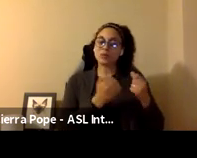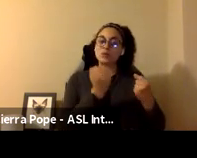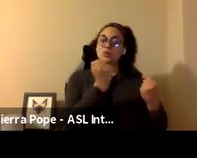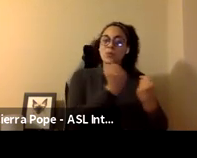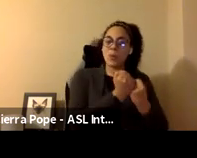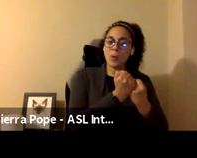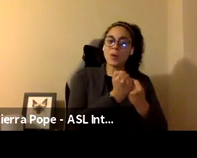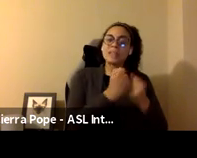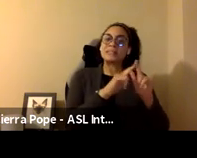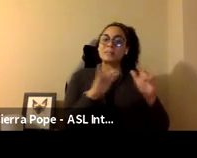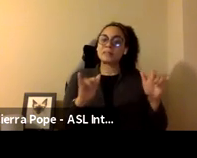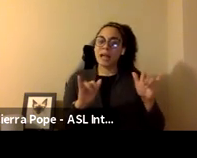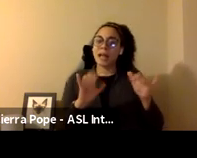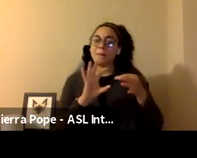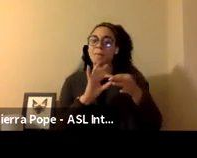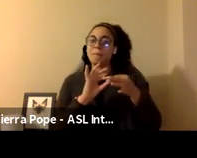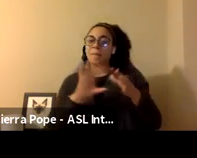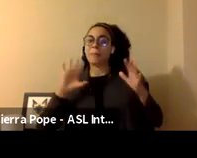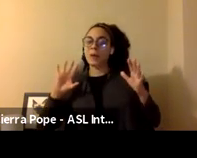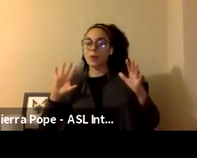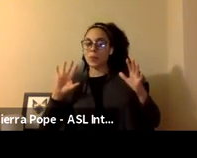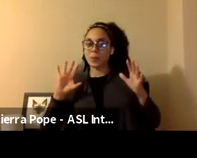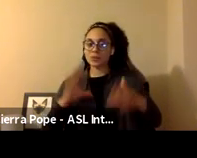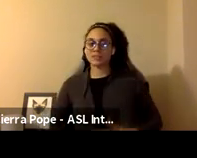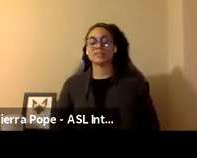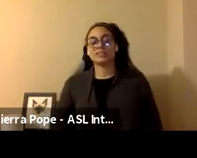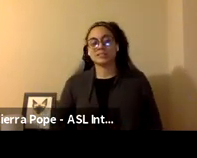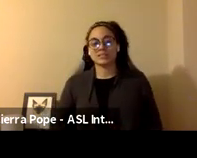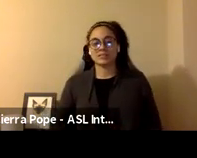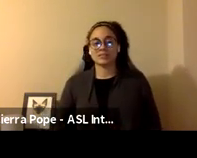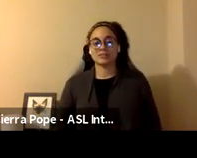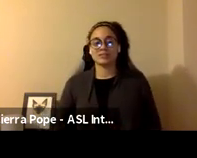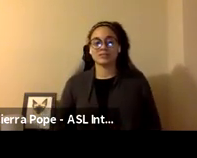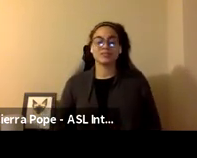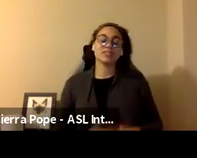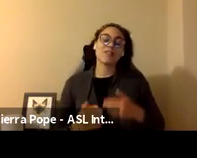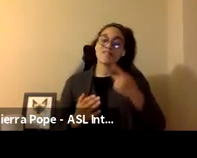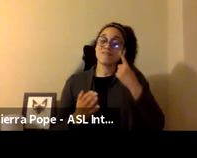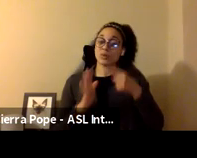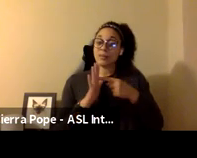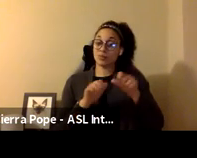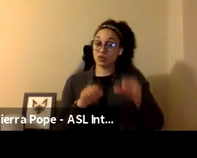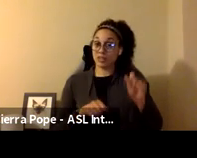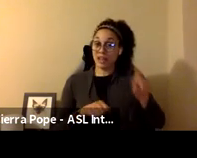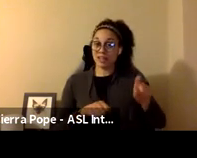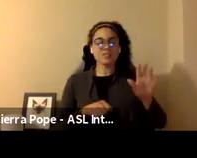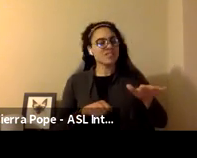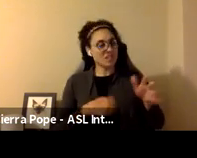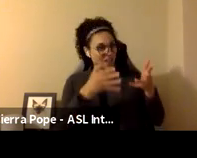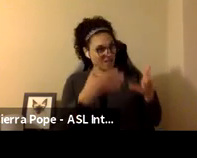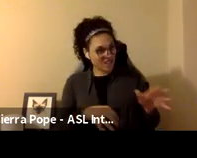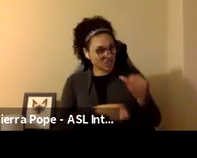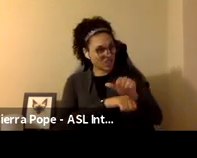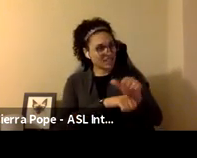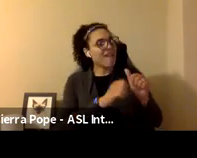school students still need that accountability. So some questions for that is, how will you let me know you completed the task?